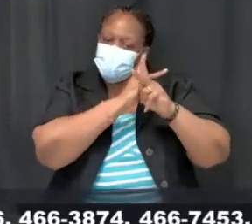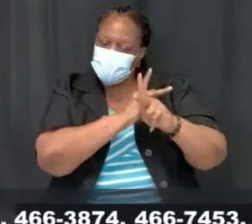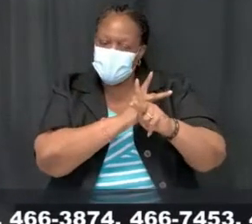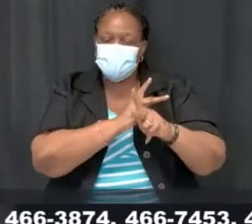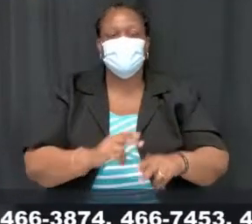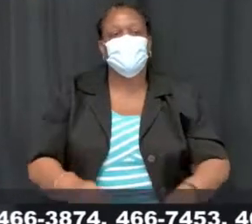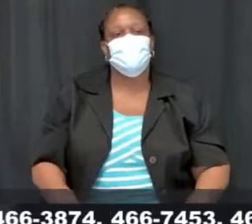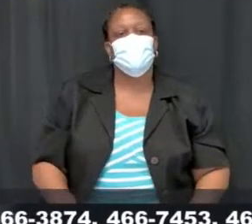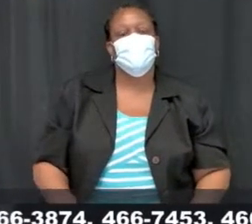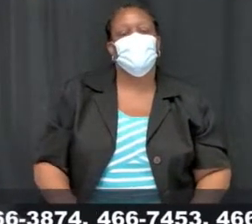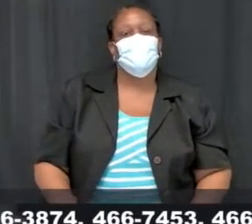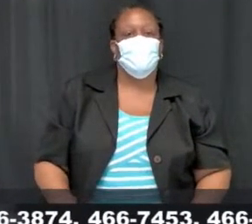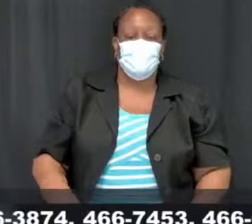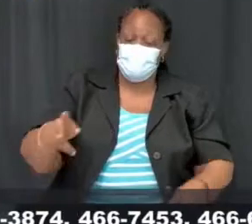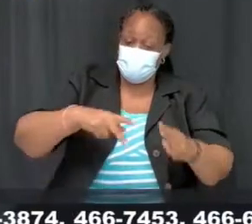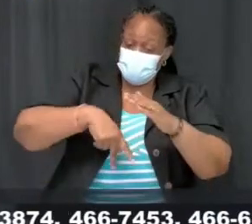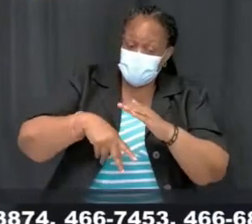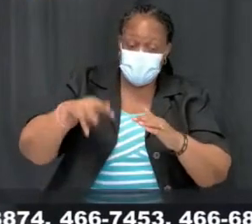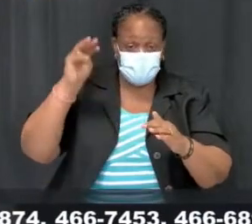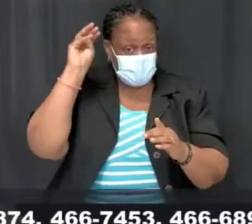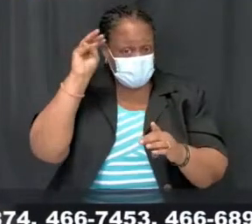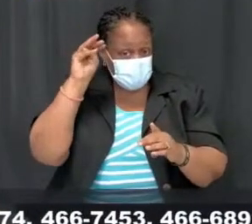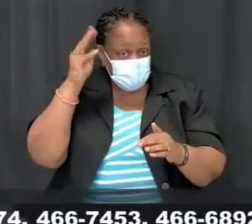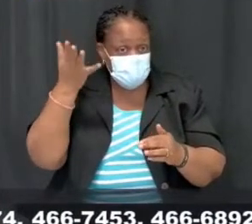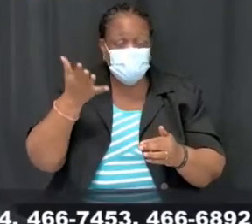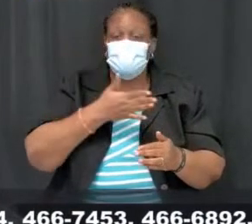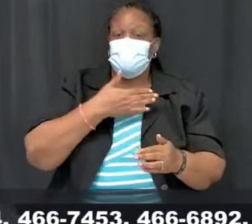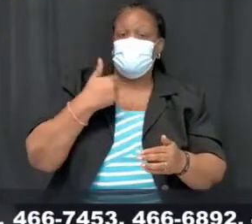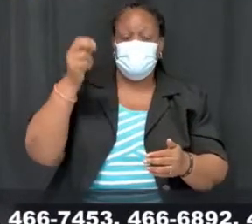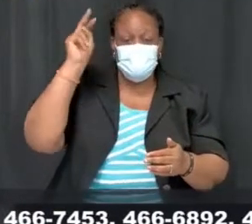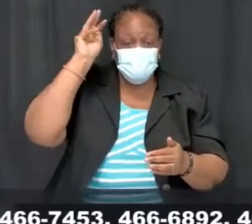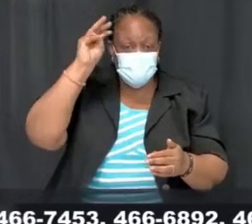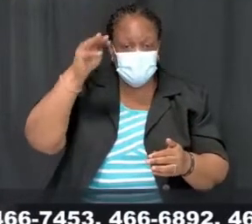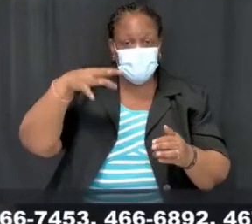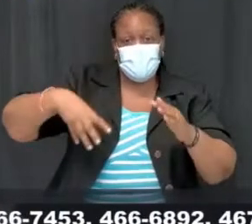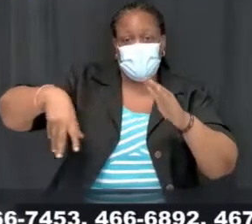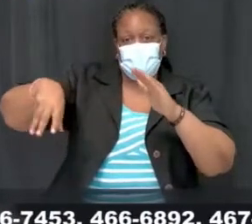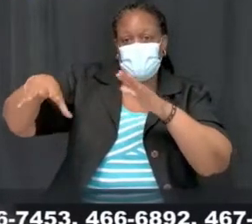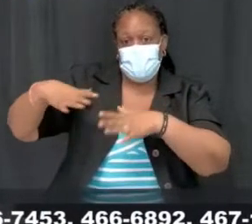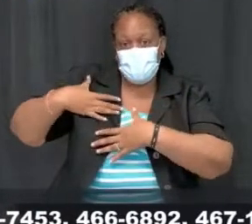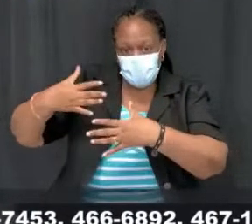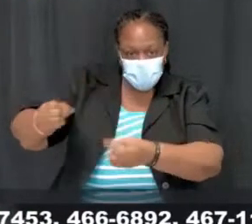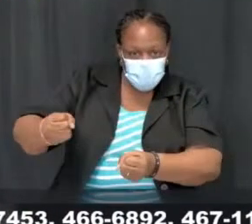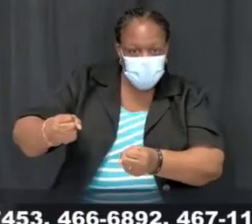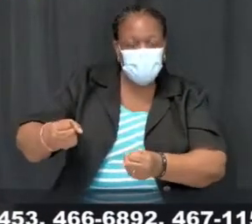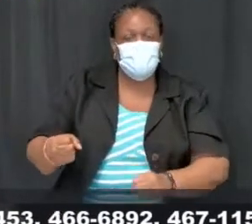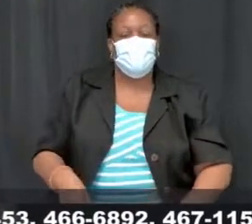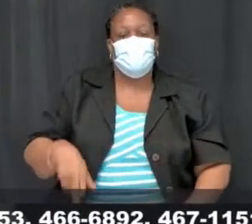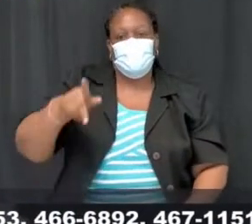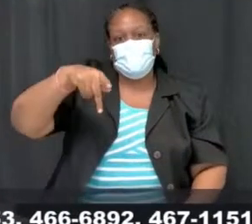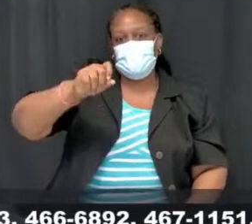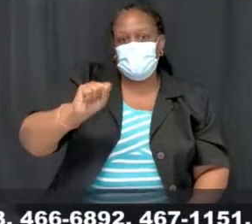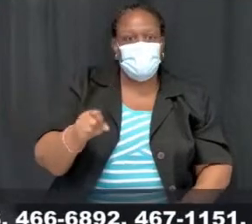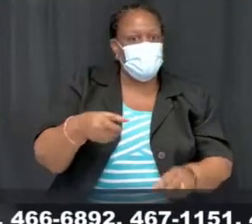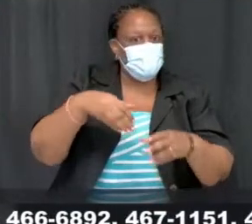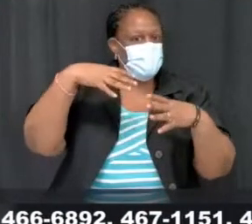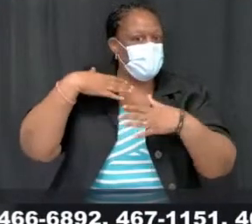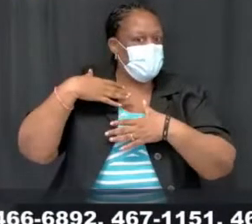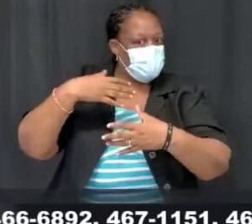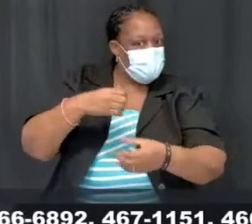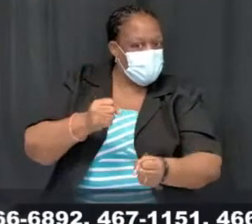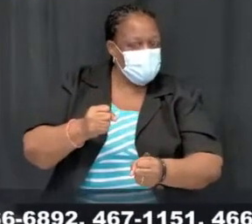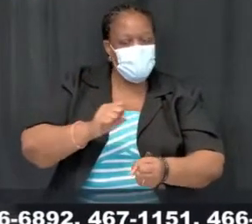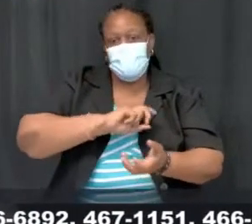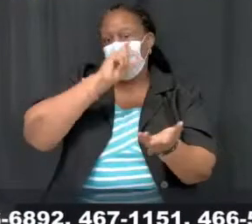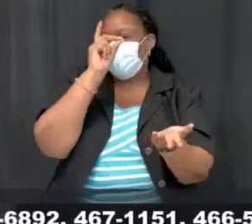is here with us, the senior persons in the Ministry of Health, the Permanent Secretary, the CMO, and